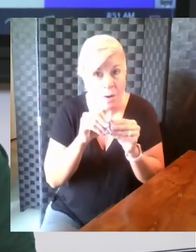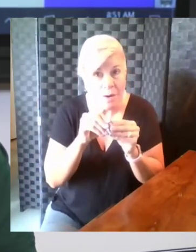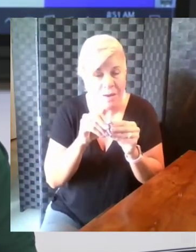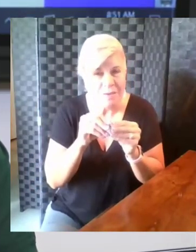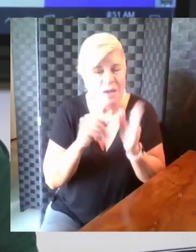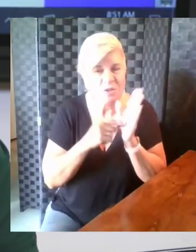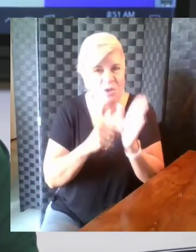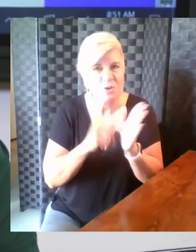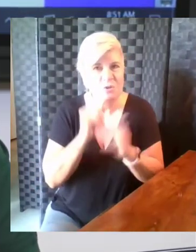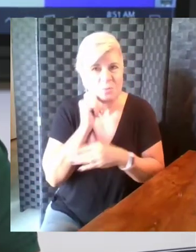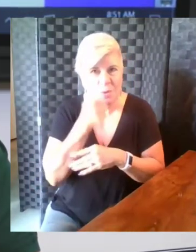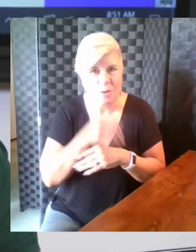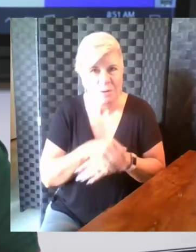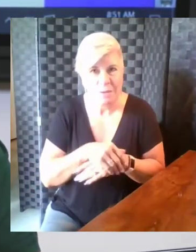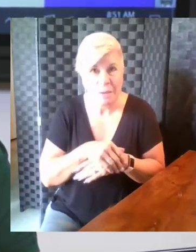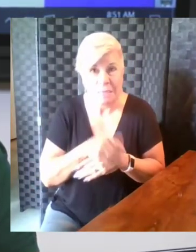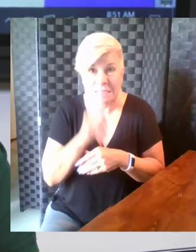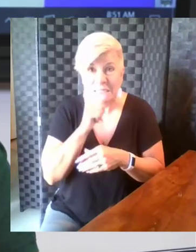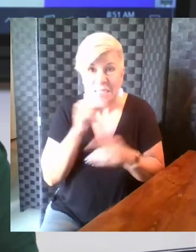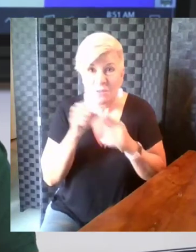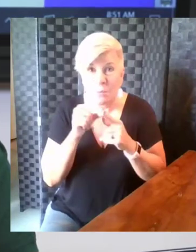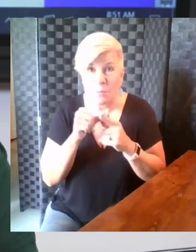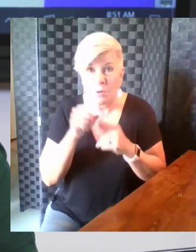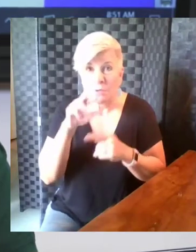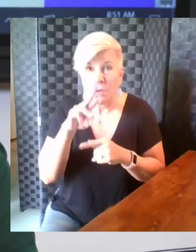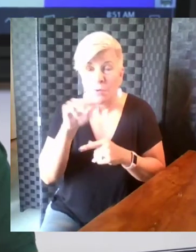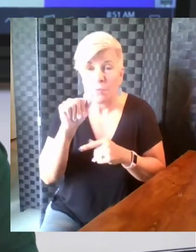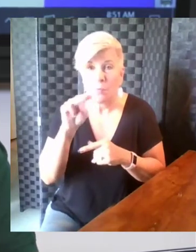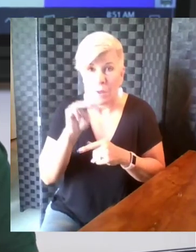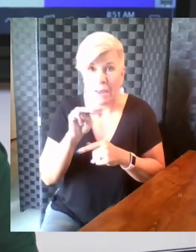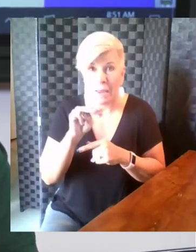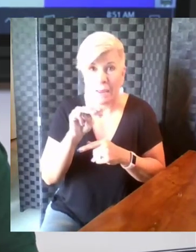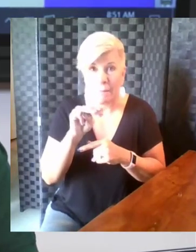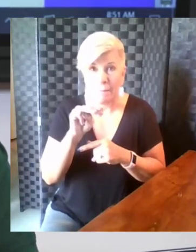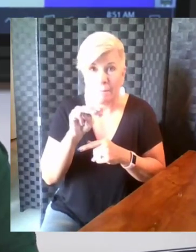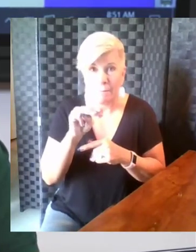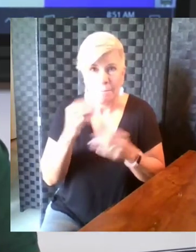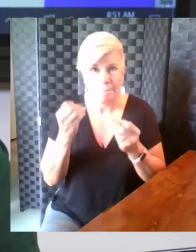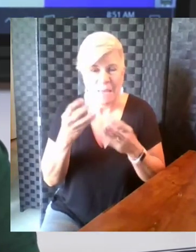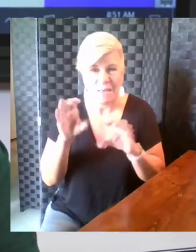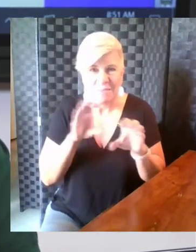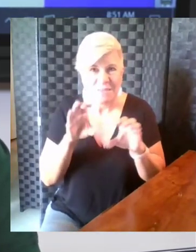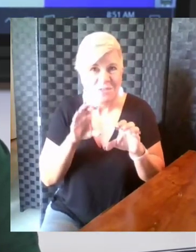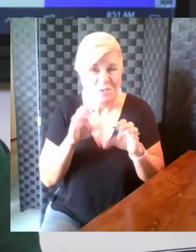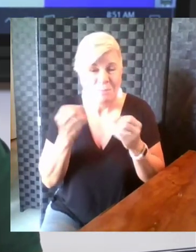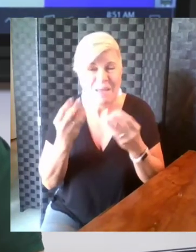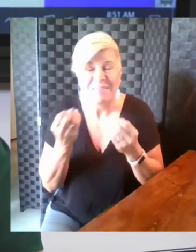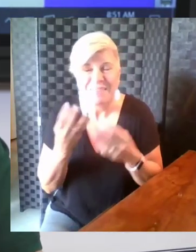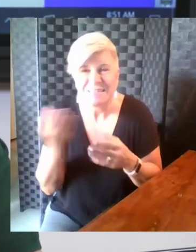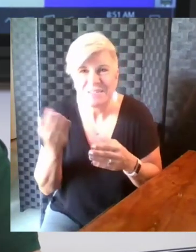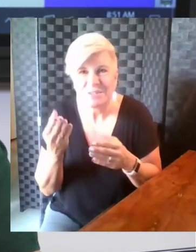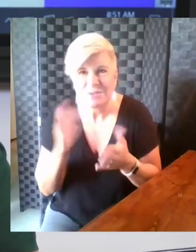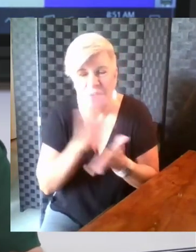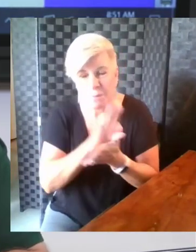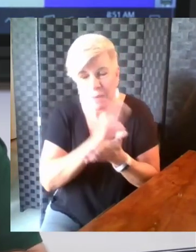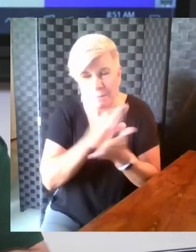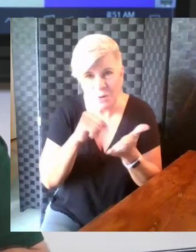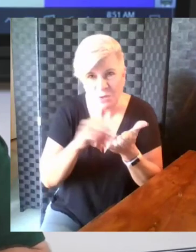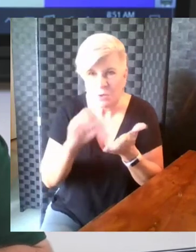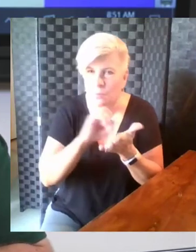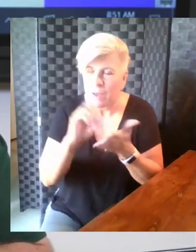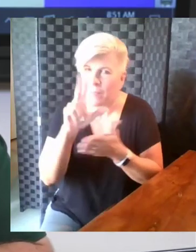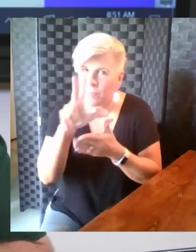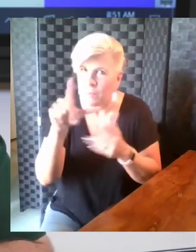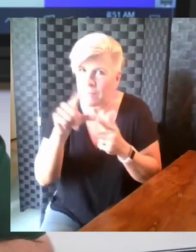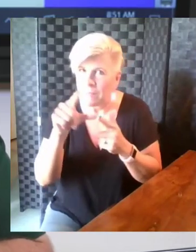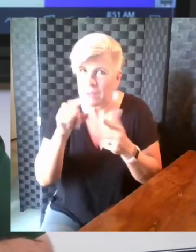okay? Don't forget today's secret word was RAM. There's lots of things you can do with your worksheet packet. We're writing three-letter words. We're going to